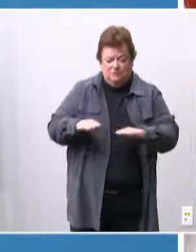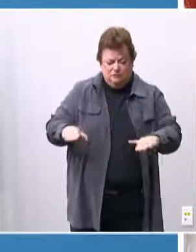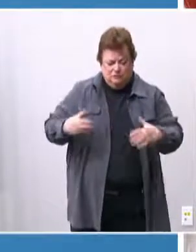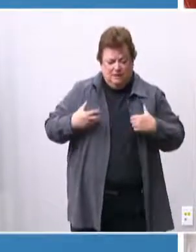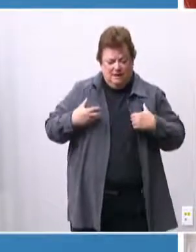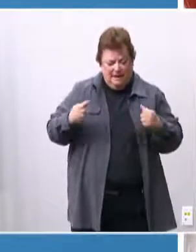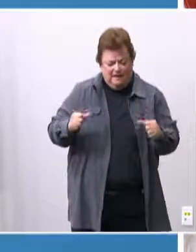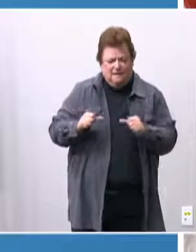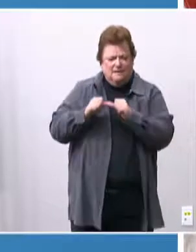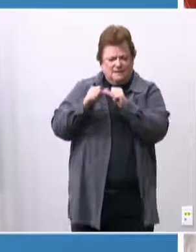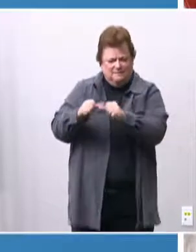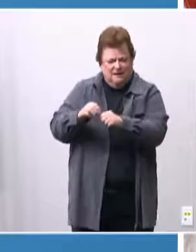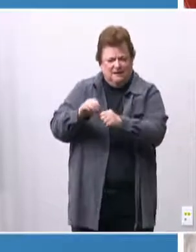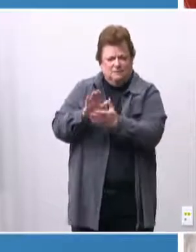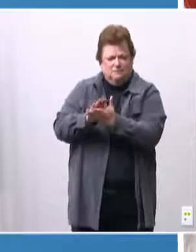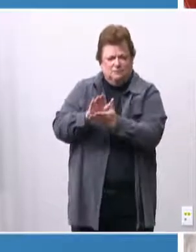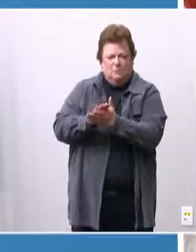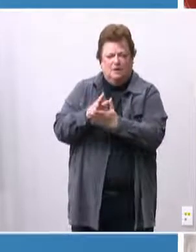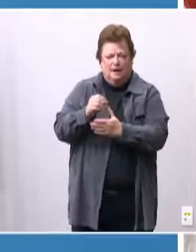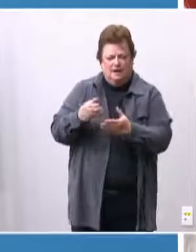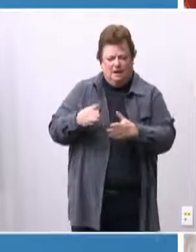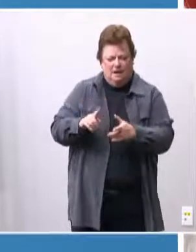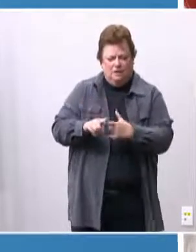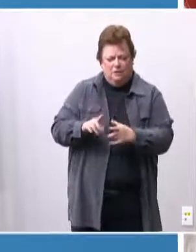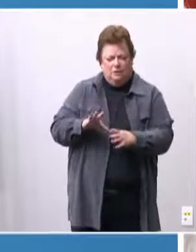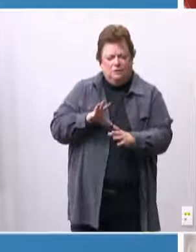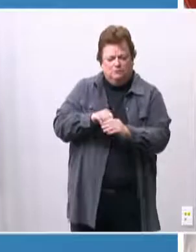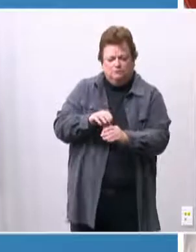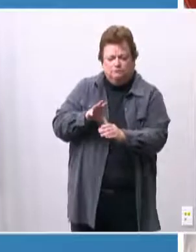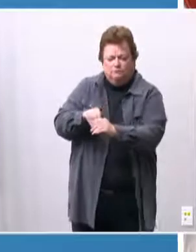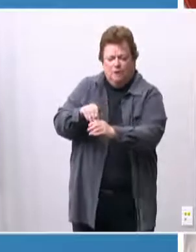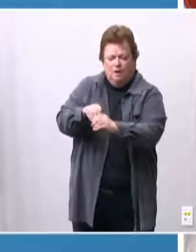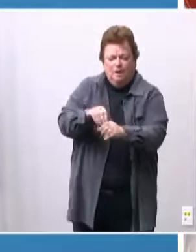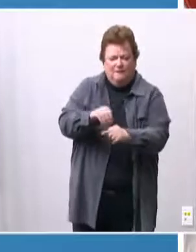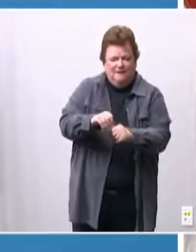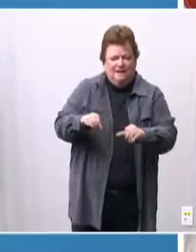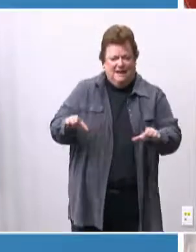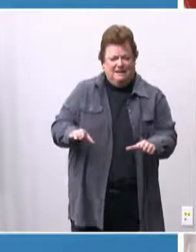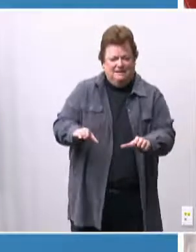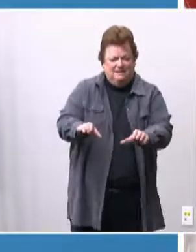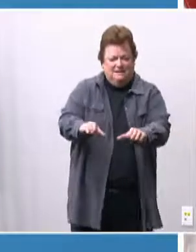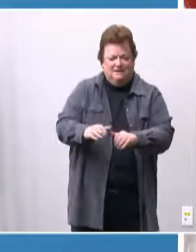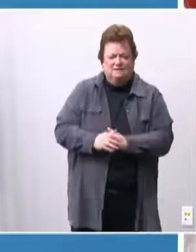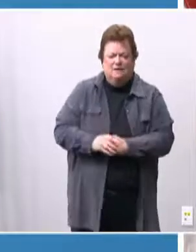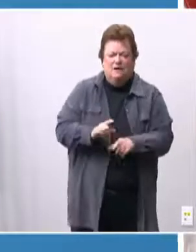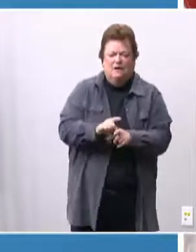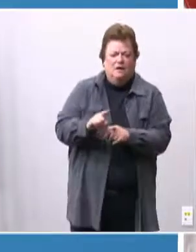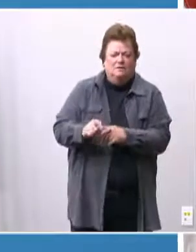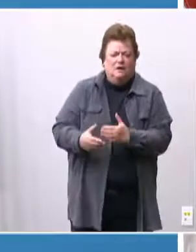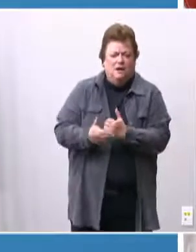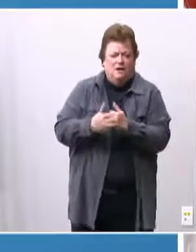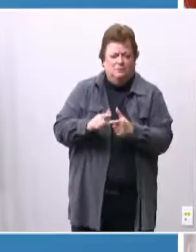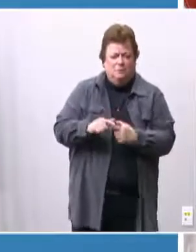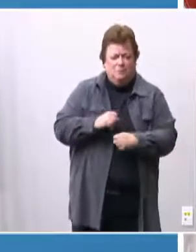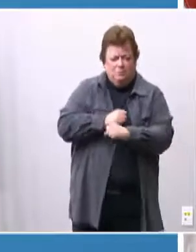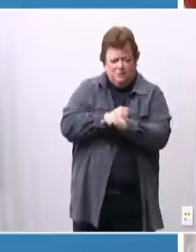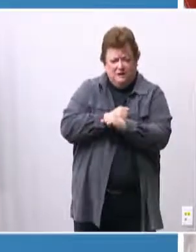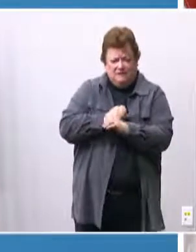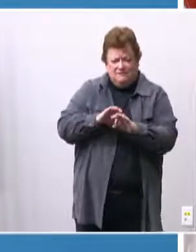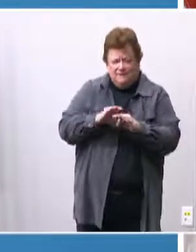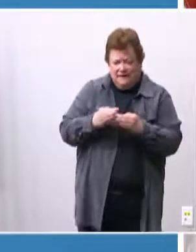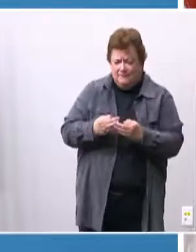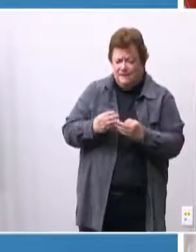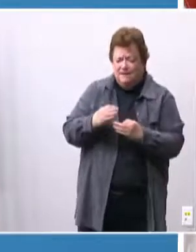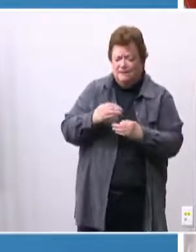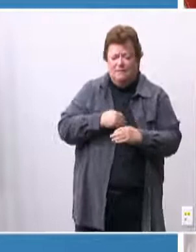school and allows them to safely join in-person activities. It can also help protect family members like younger